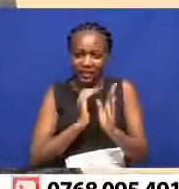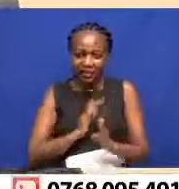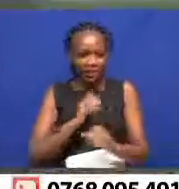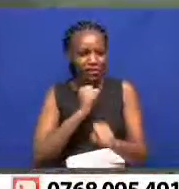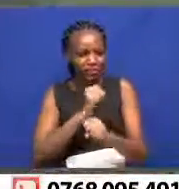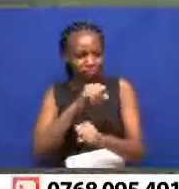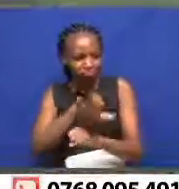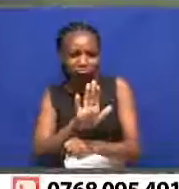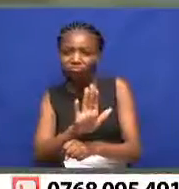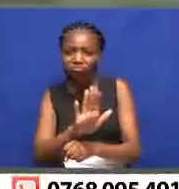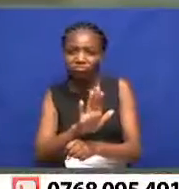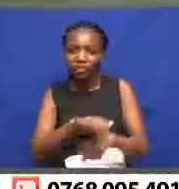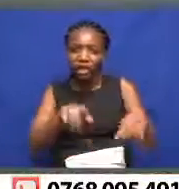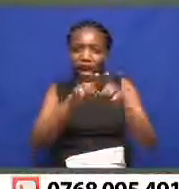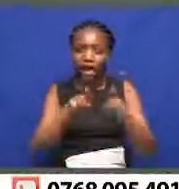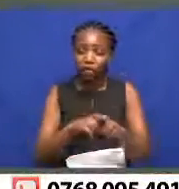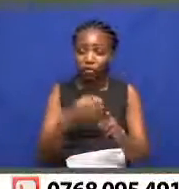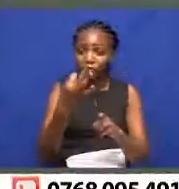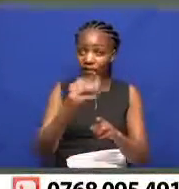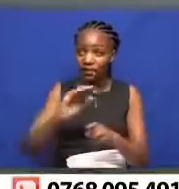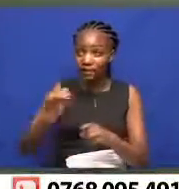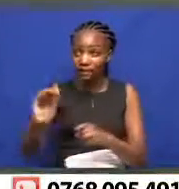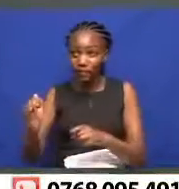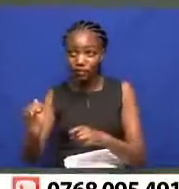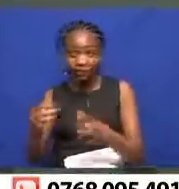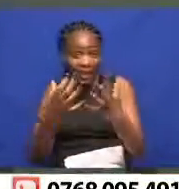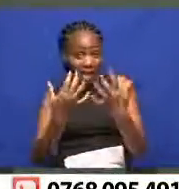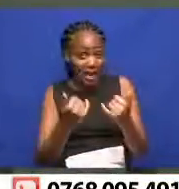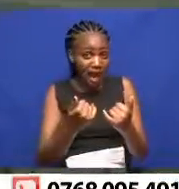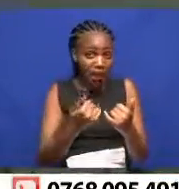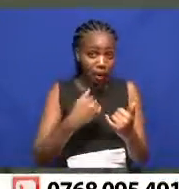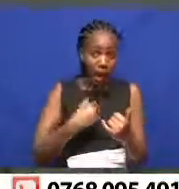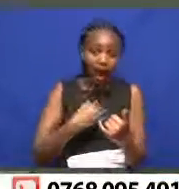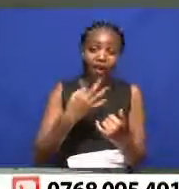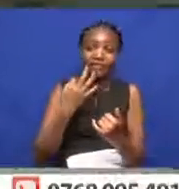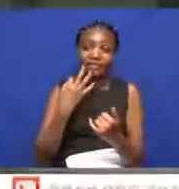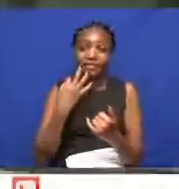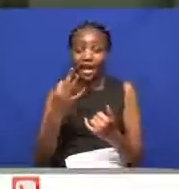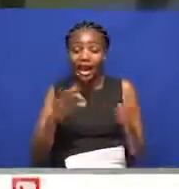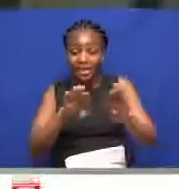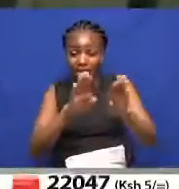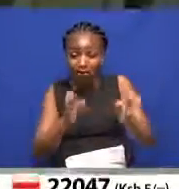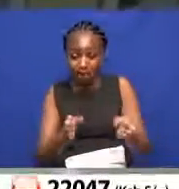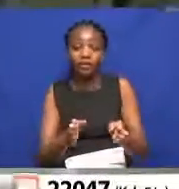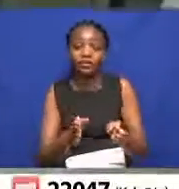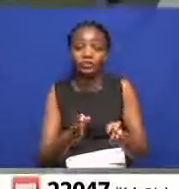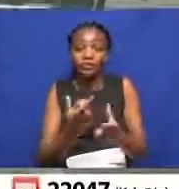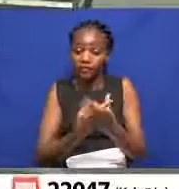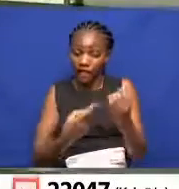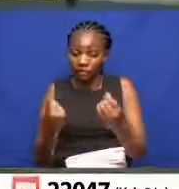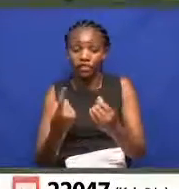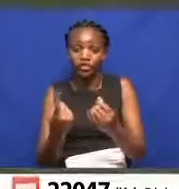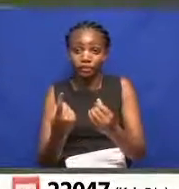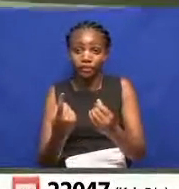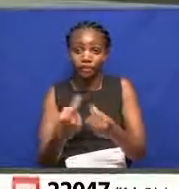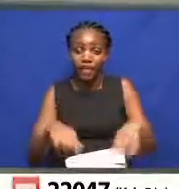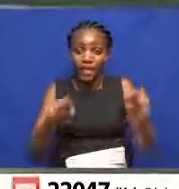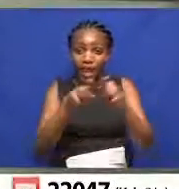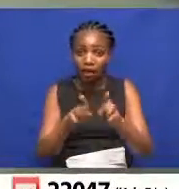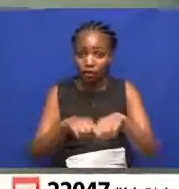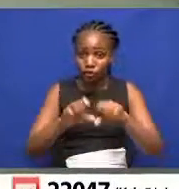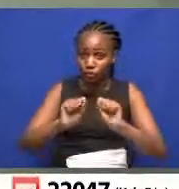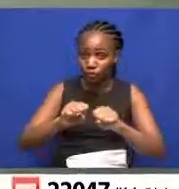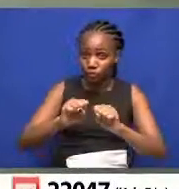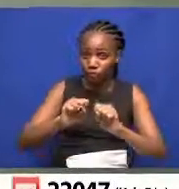work? Meanwhile, 30 counties have so far attained the minimum threshold of 300 isolation bed capacity that was